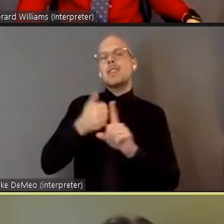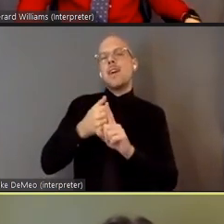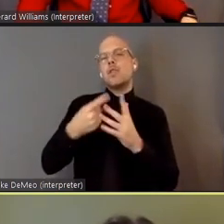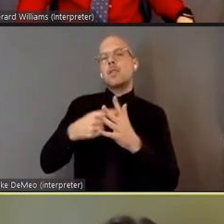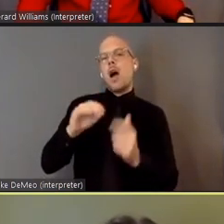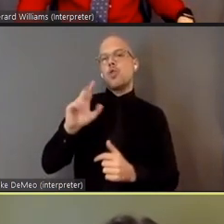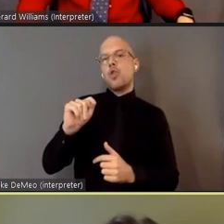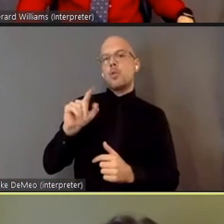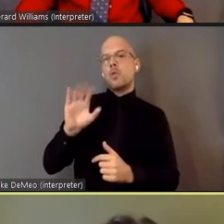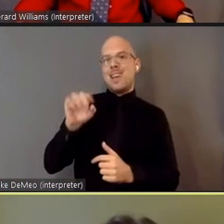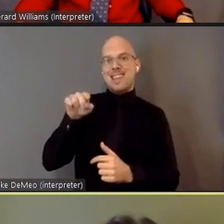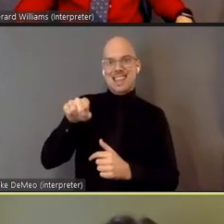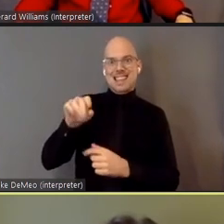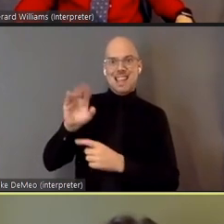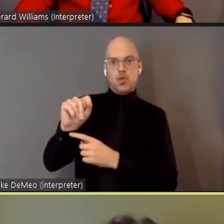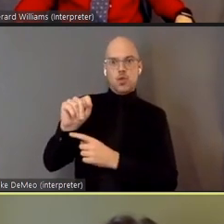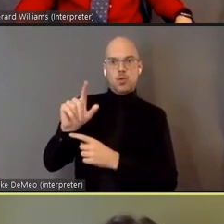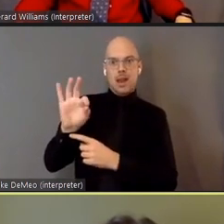year.